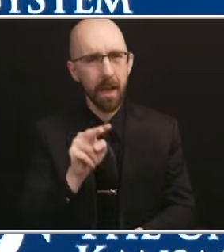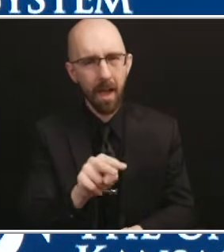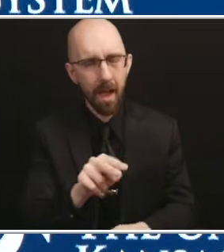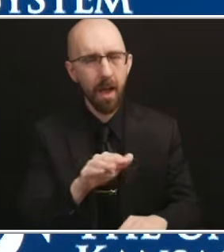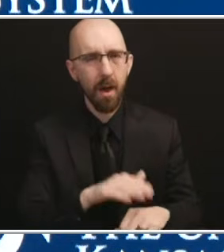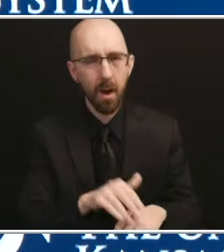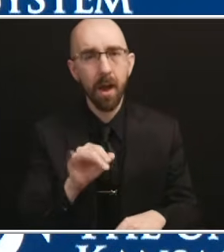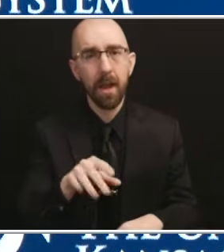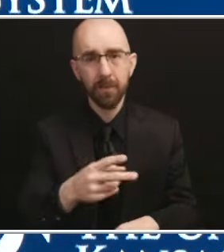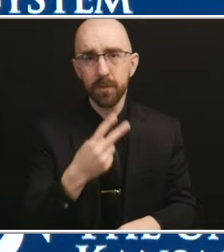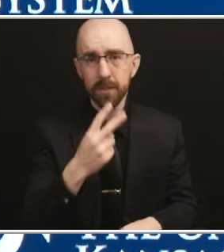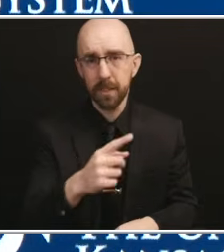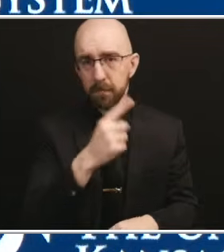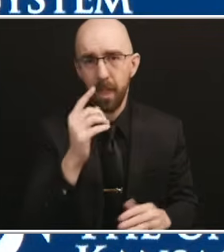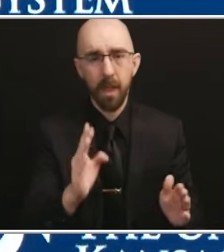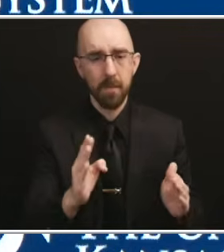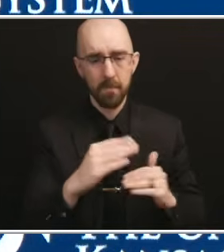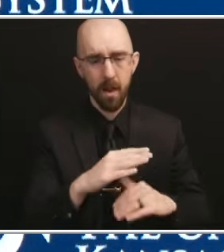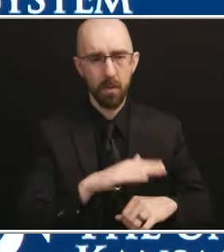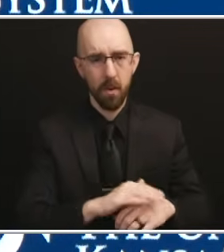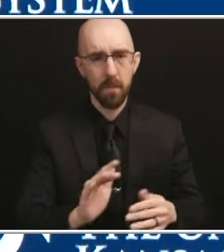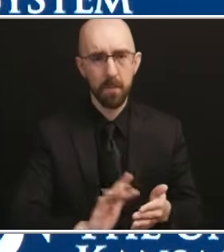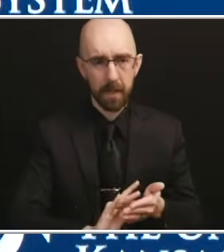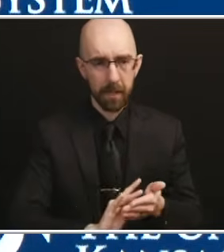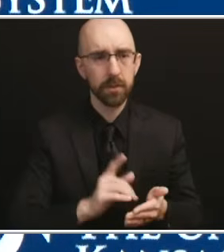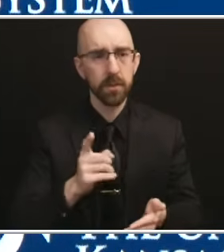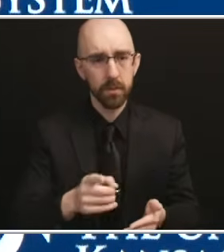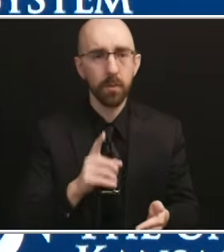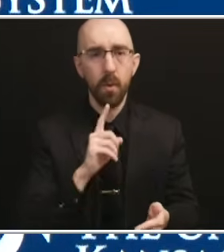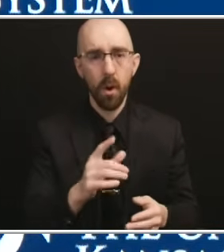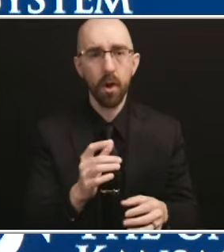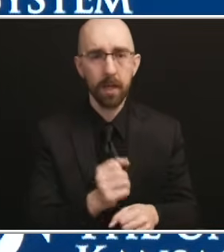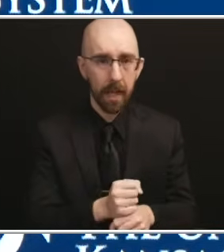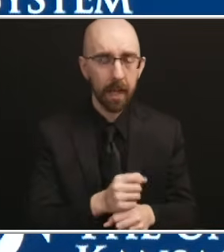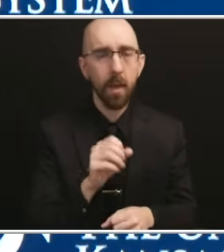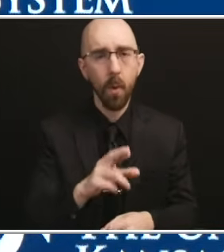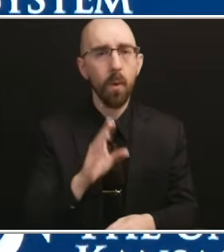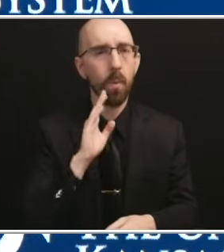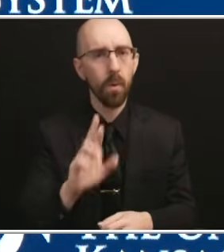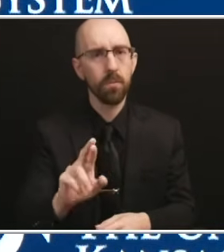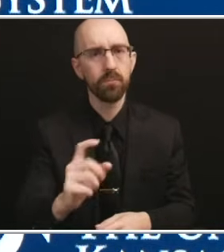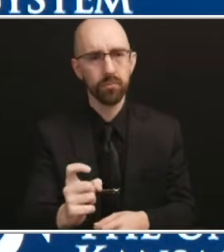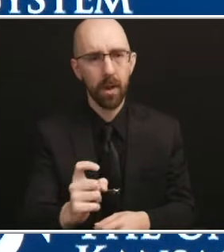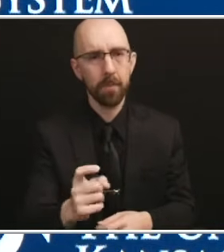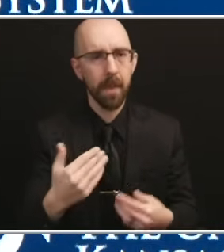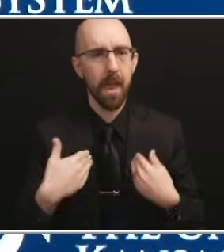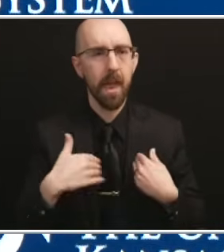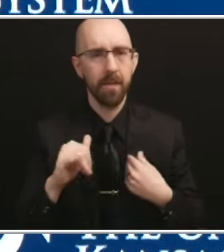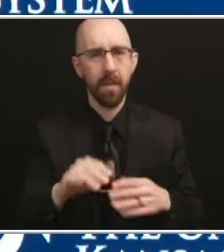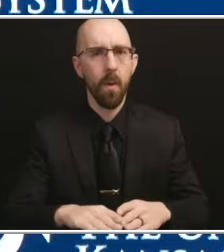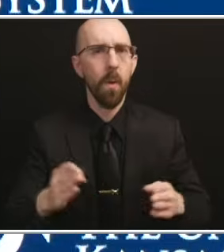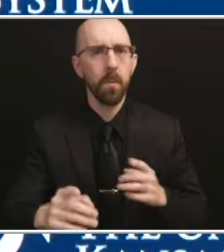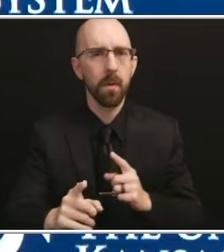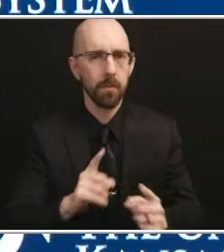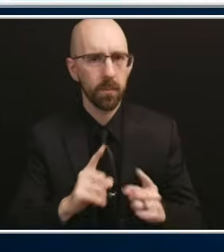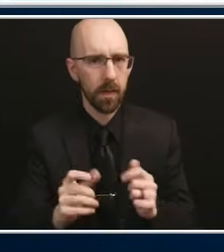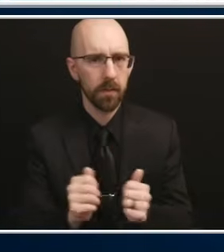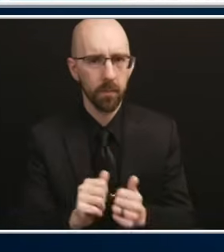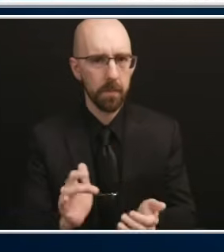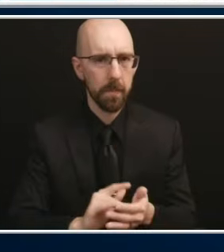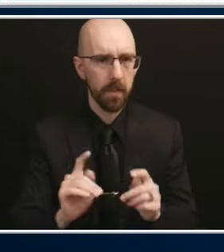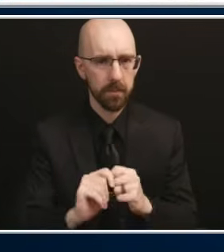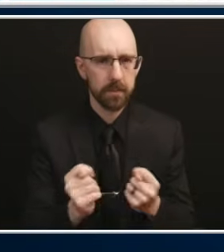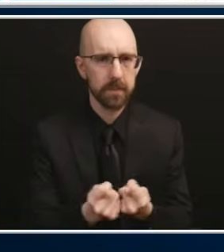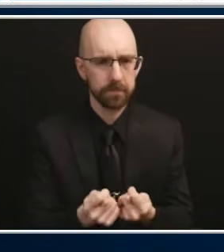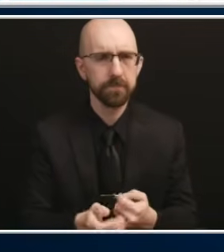a black box warning on a medication you are getting or you are going to prescribe, to have that open communication with your medical team. Okay, so let's